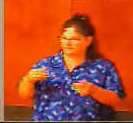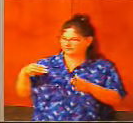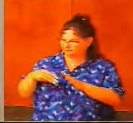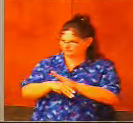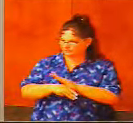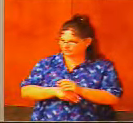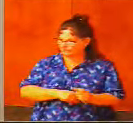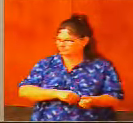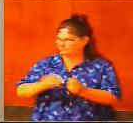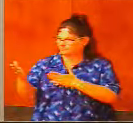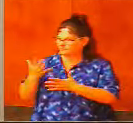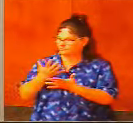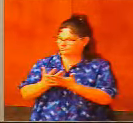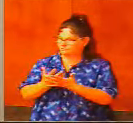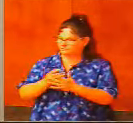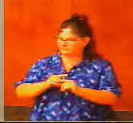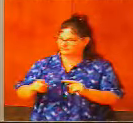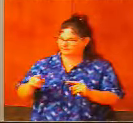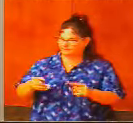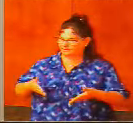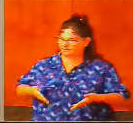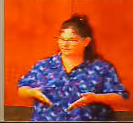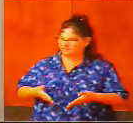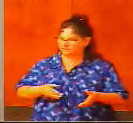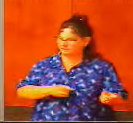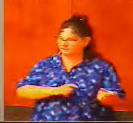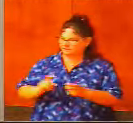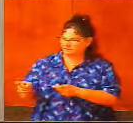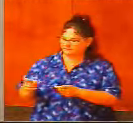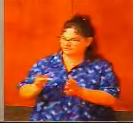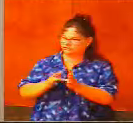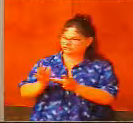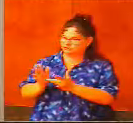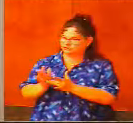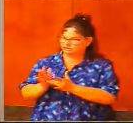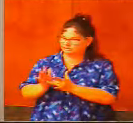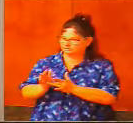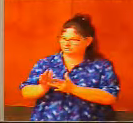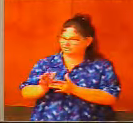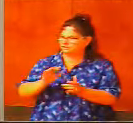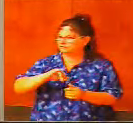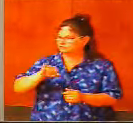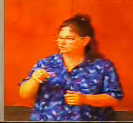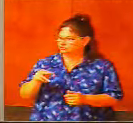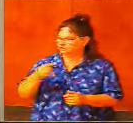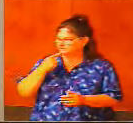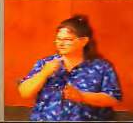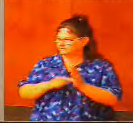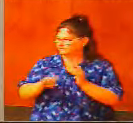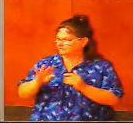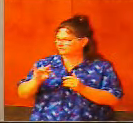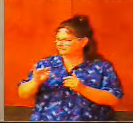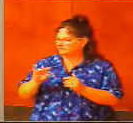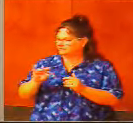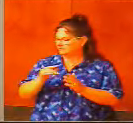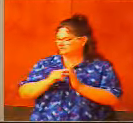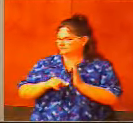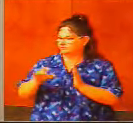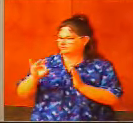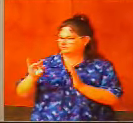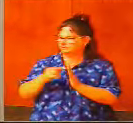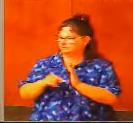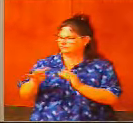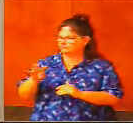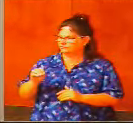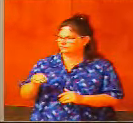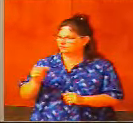he delivered Jesus to their will. And then John tells us in John 18 and verse 40, then they all cried